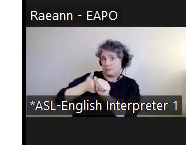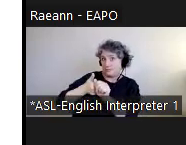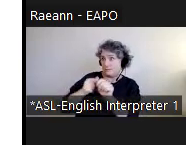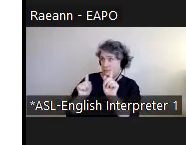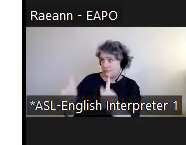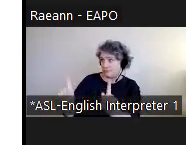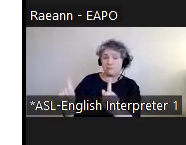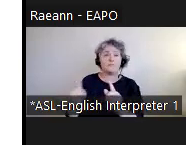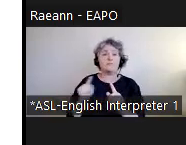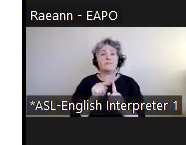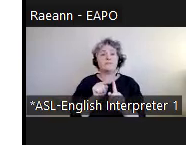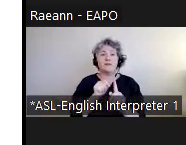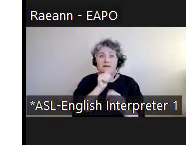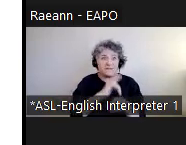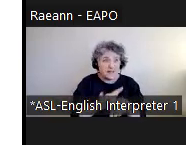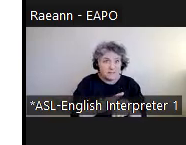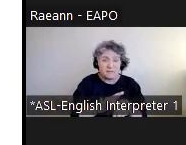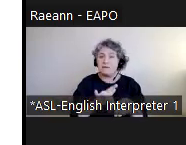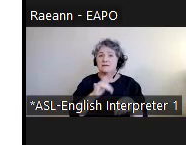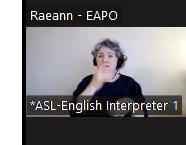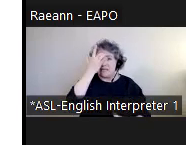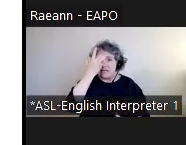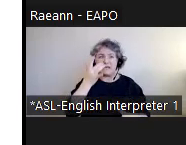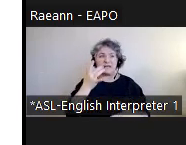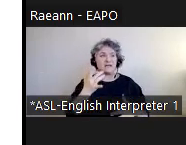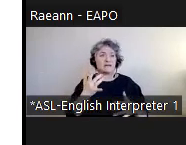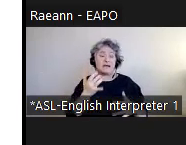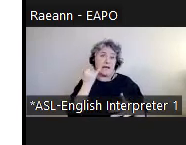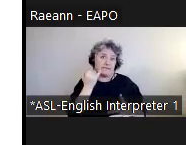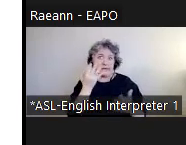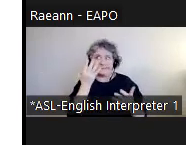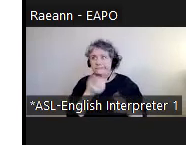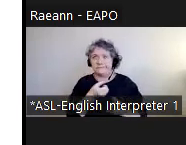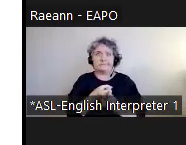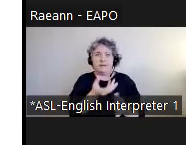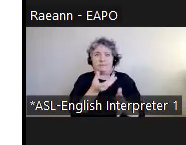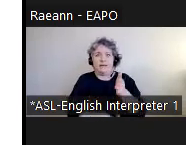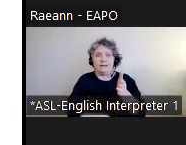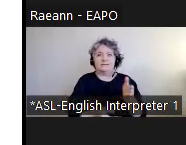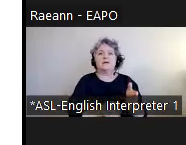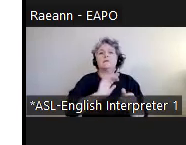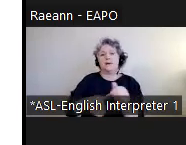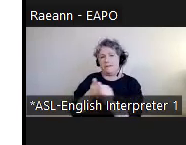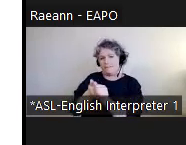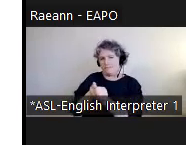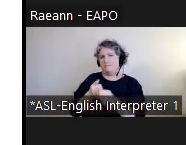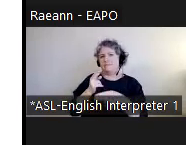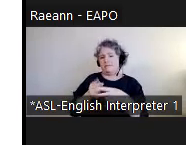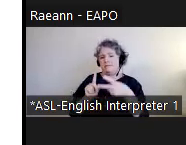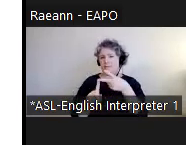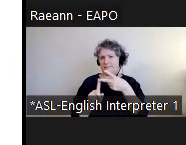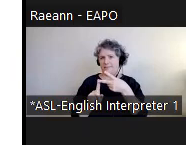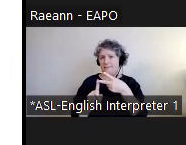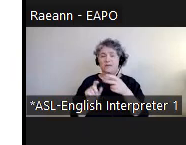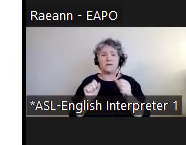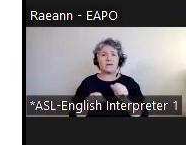person is unavailable or sick, or unfortunately if they've passed away, you have a backup person. You can also list